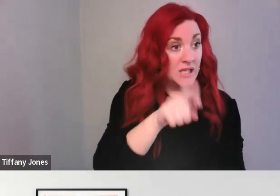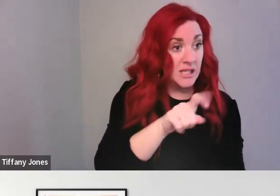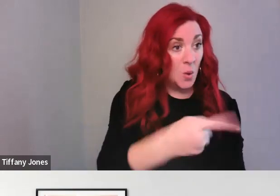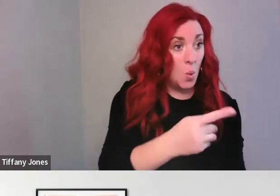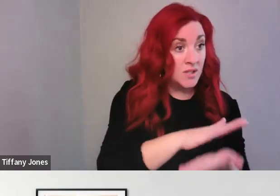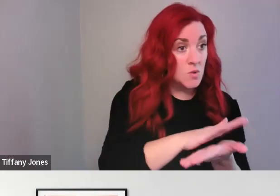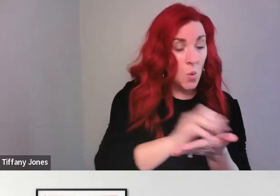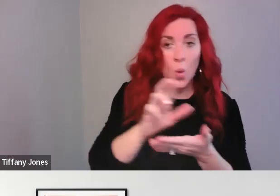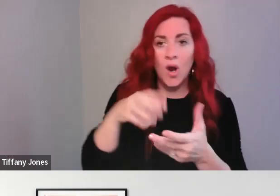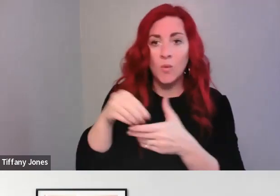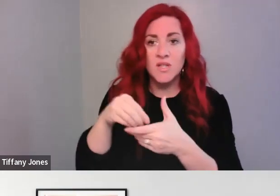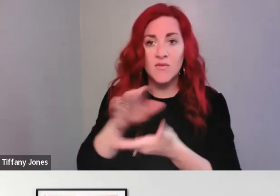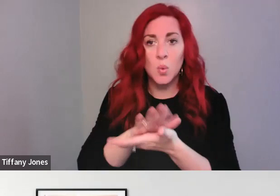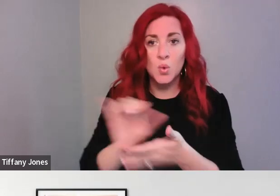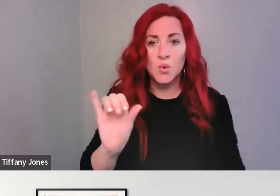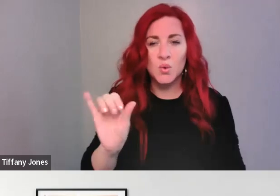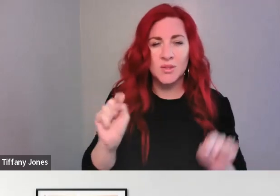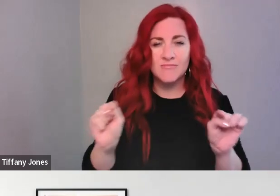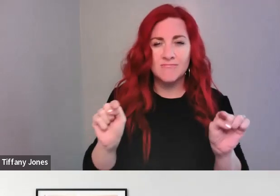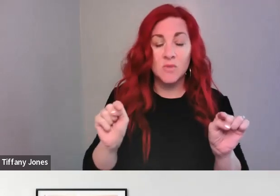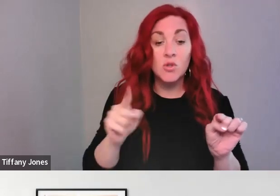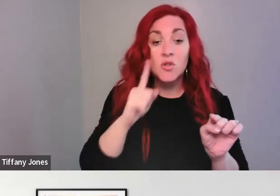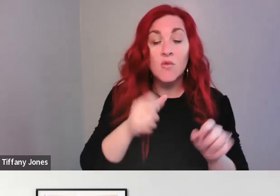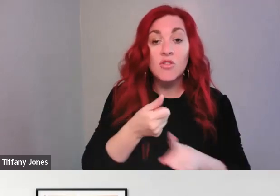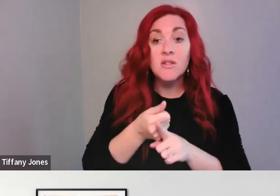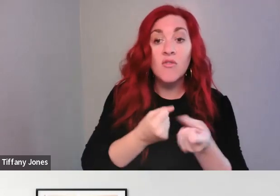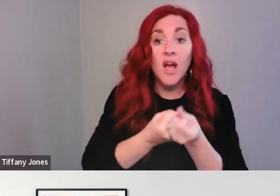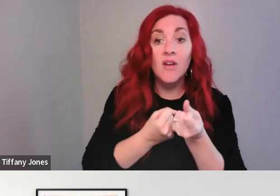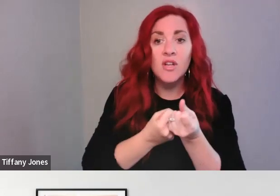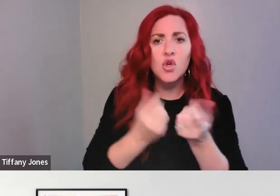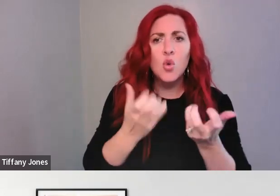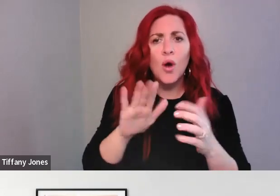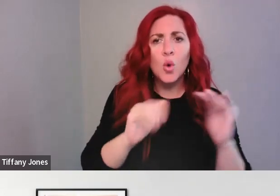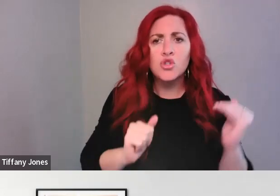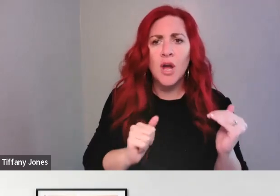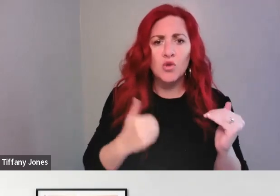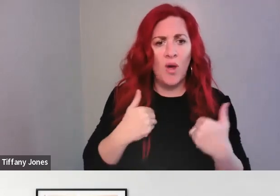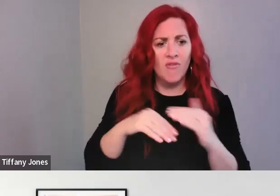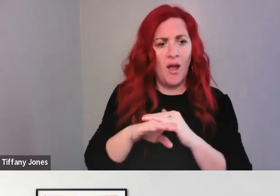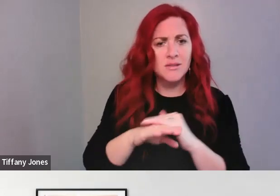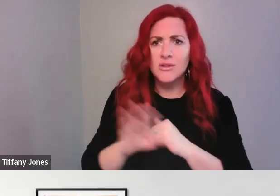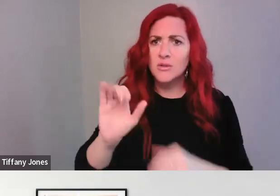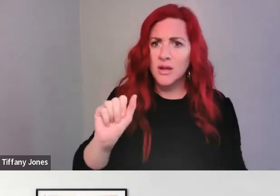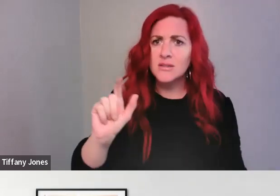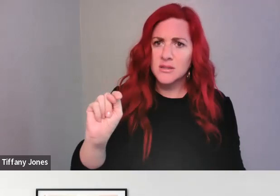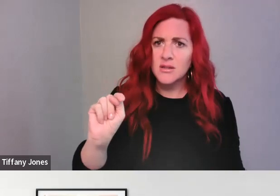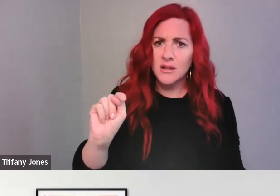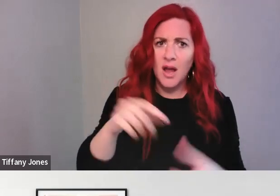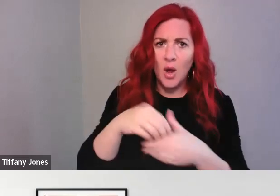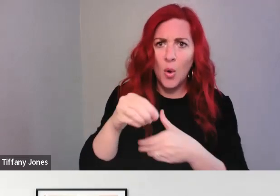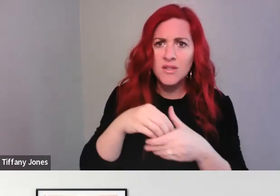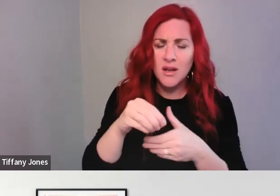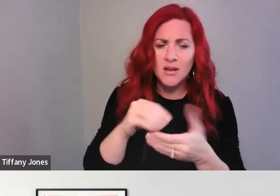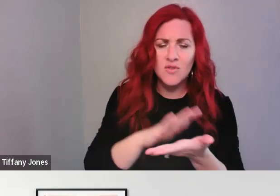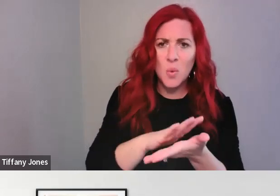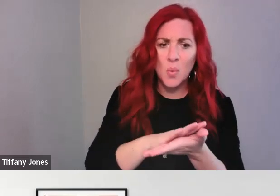not. So in terms of self-advocacy, if you want your kiddo to have access to this assistive technology outside of